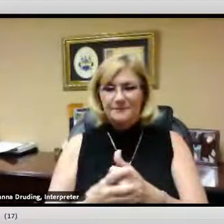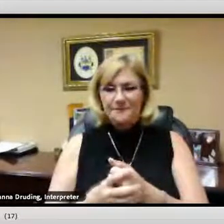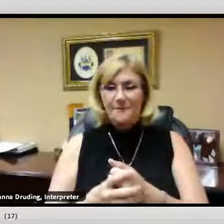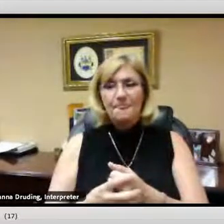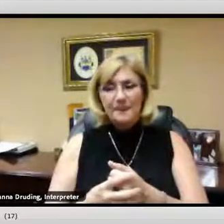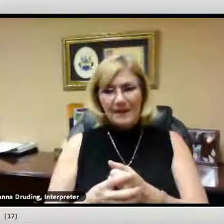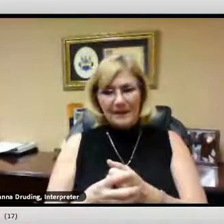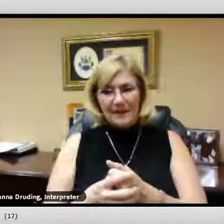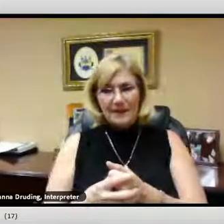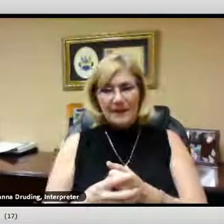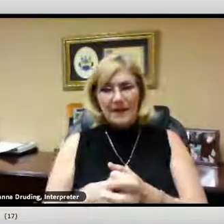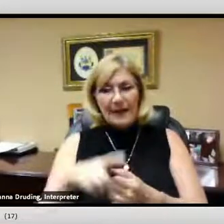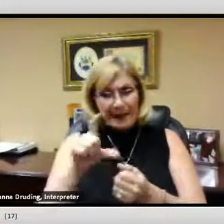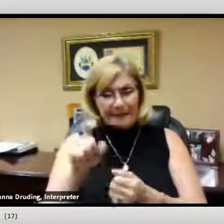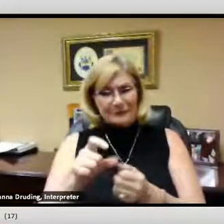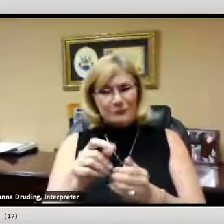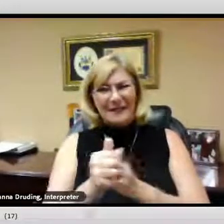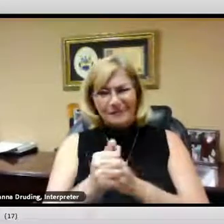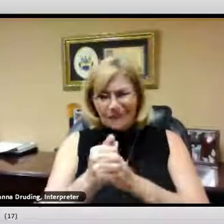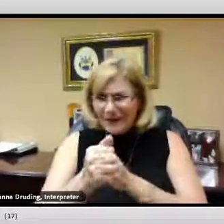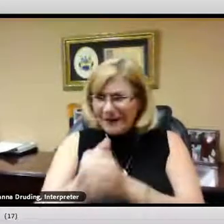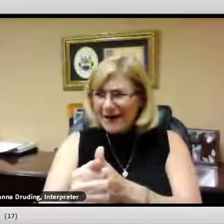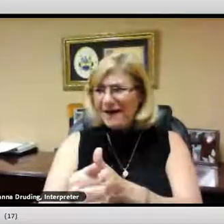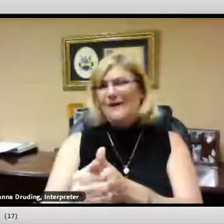be taken as a guide,